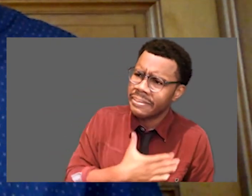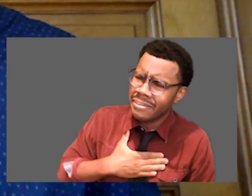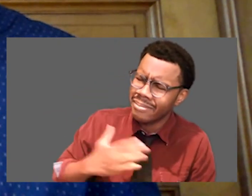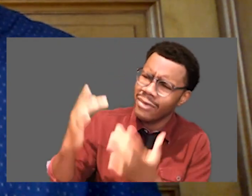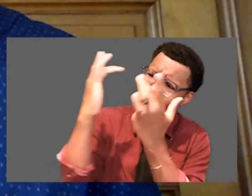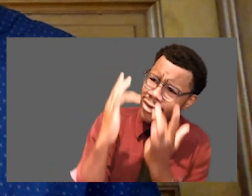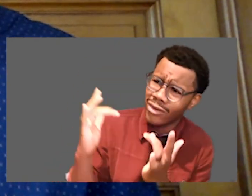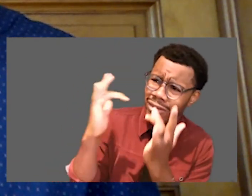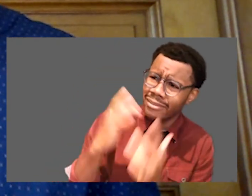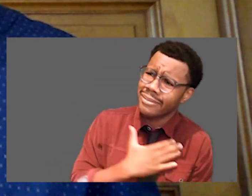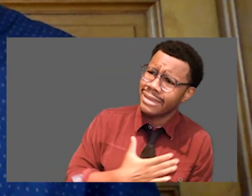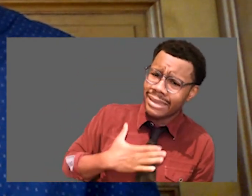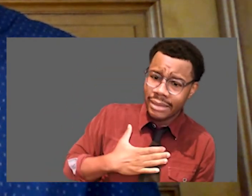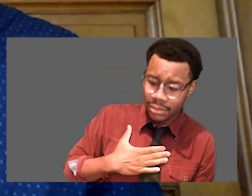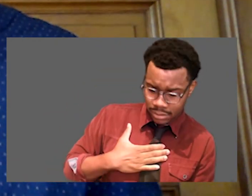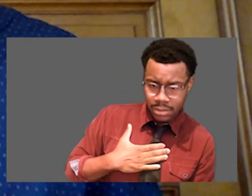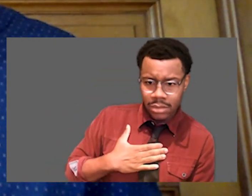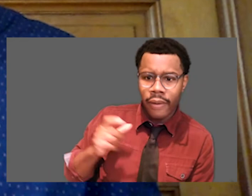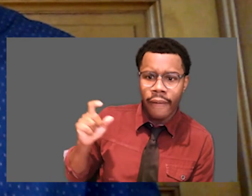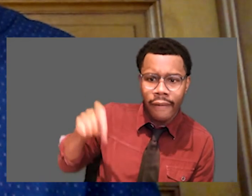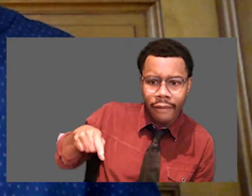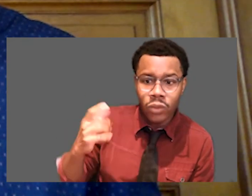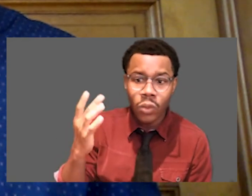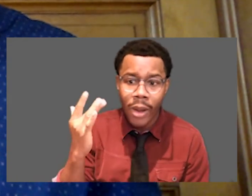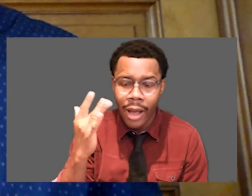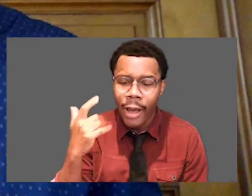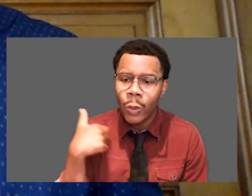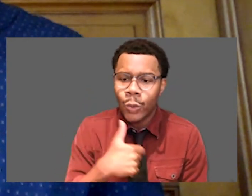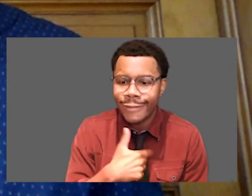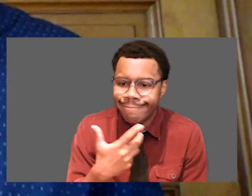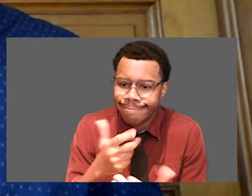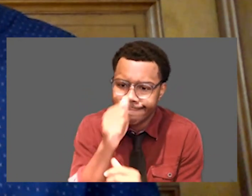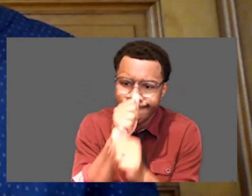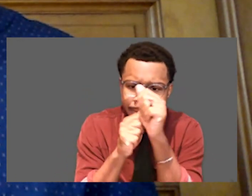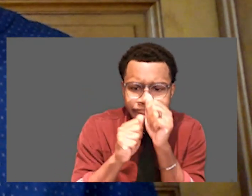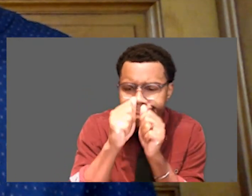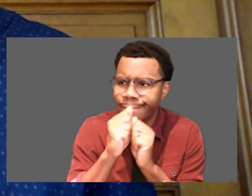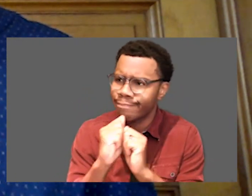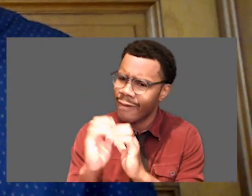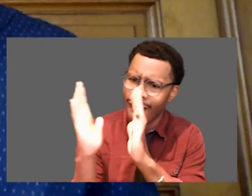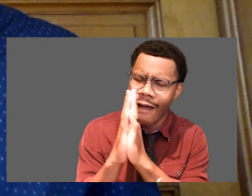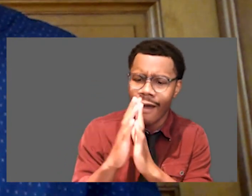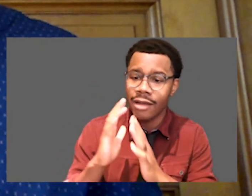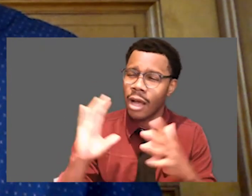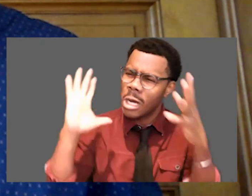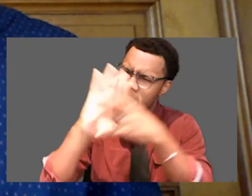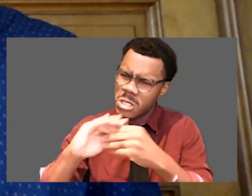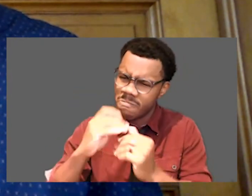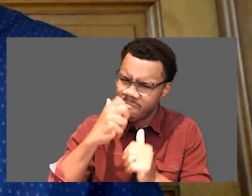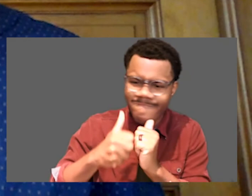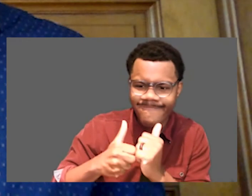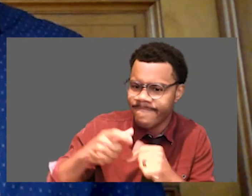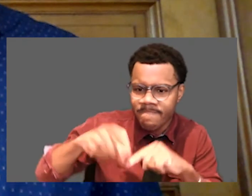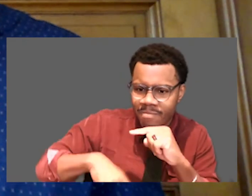we have to be this way because the lesson is learning how to ask under breath where the curses brush lip like taste of